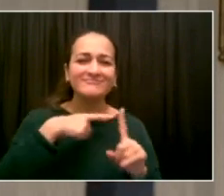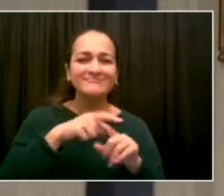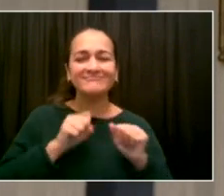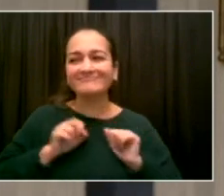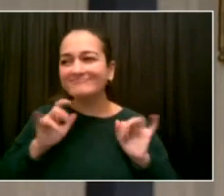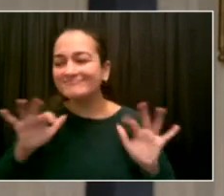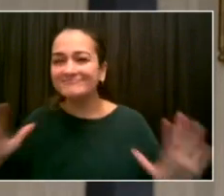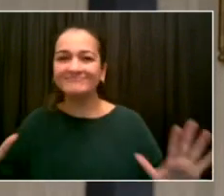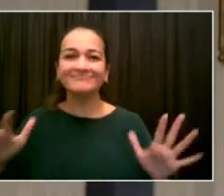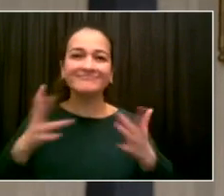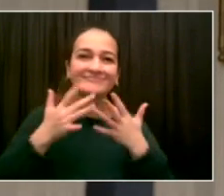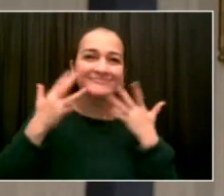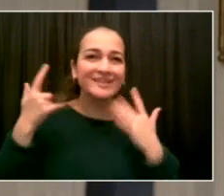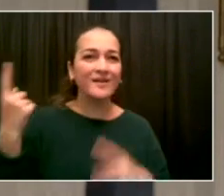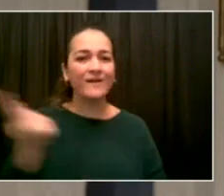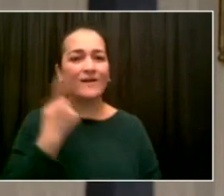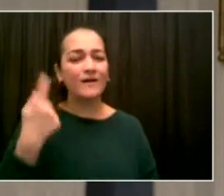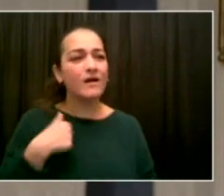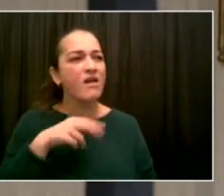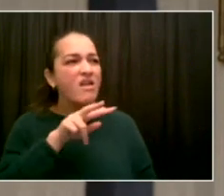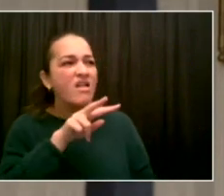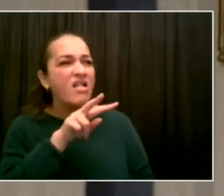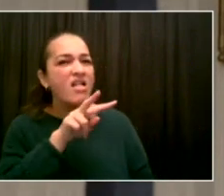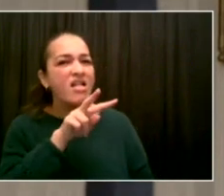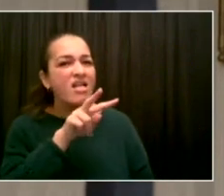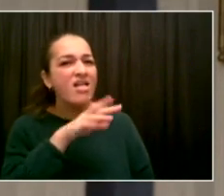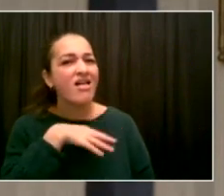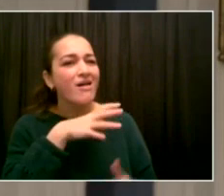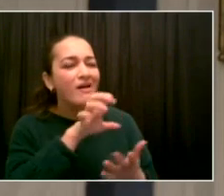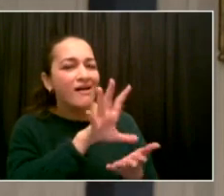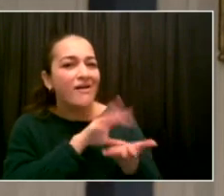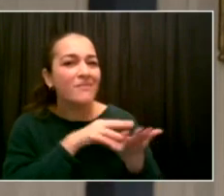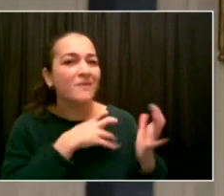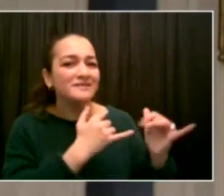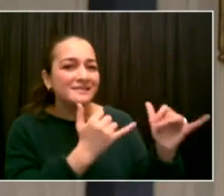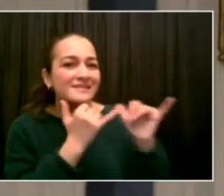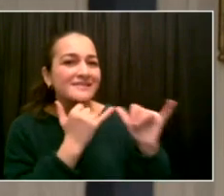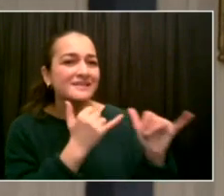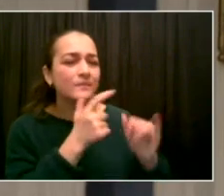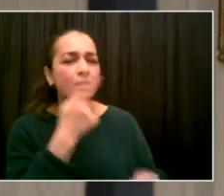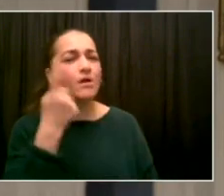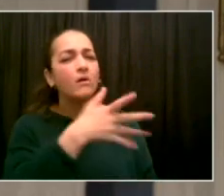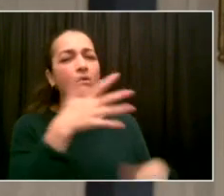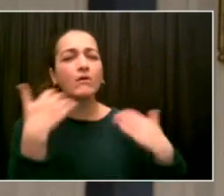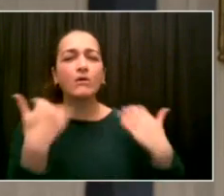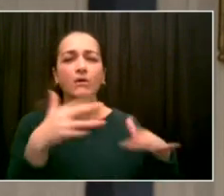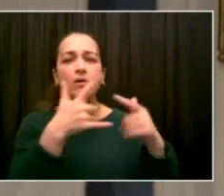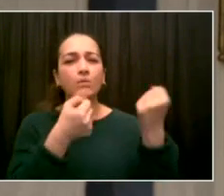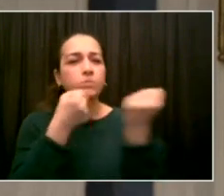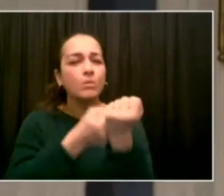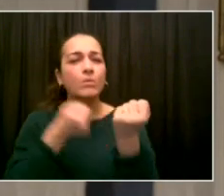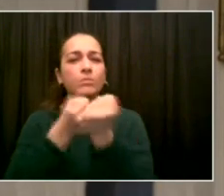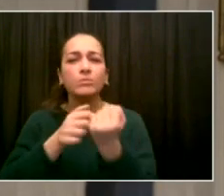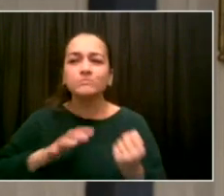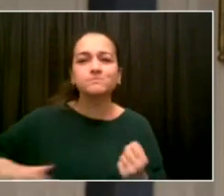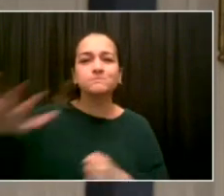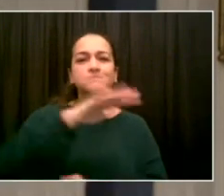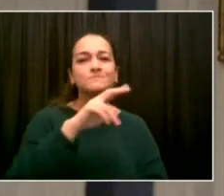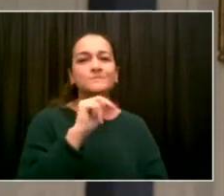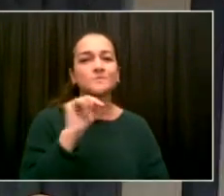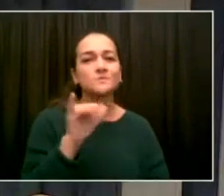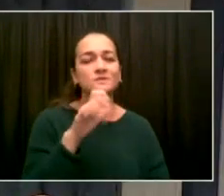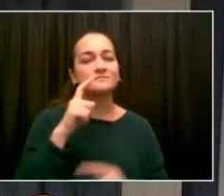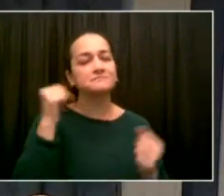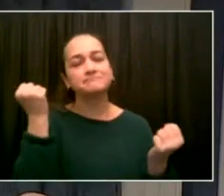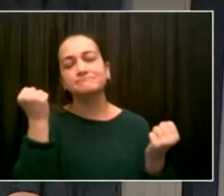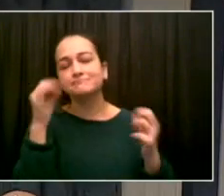done for the city, and with the Field of Dreams and the whole, you inspire me. I'm just trying to learn the best I can from you. Thank